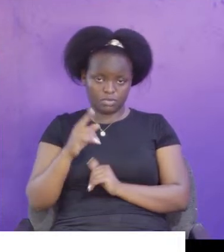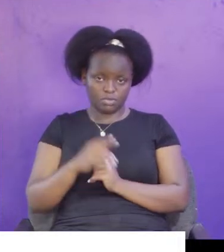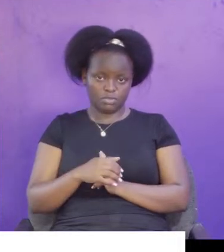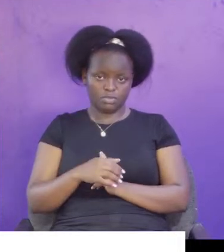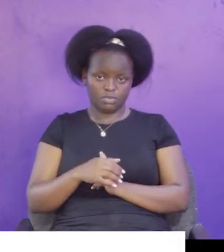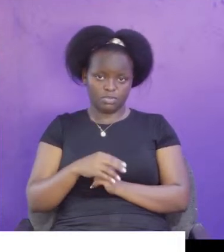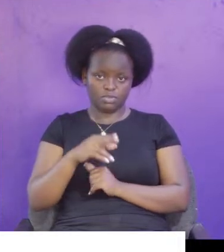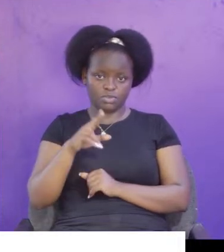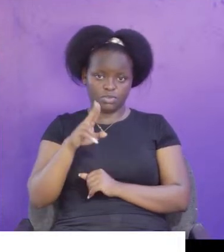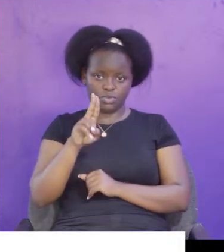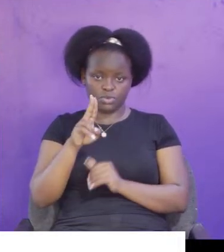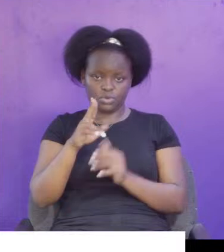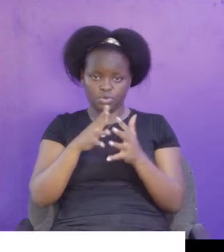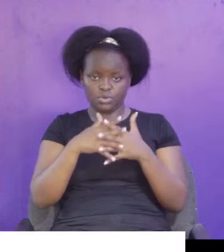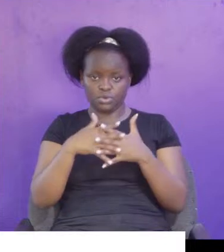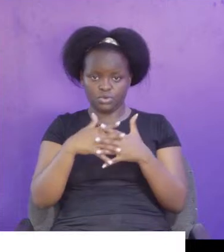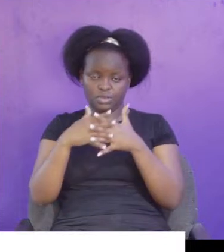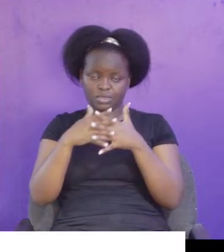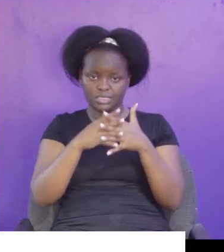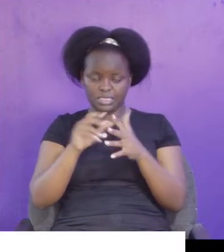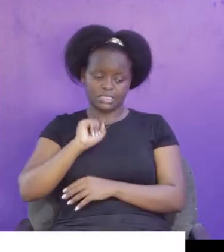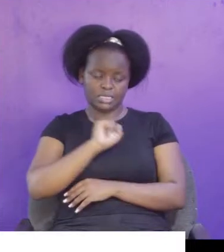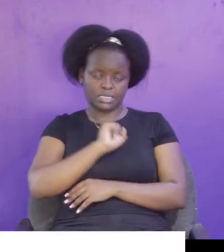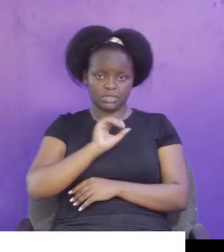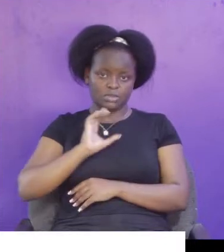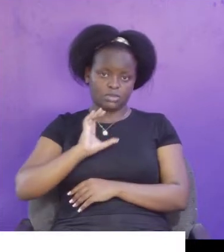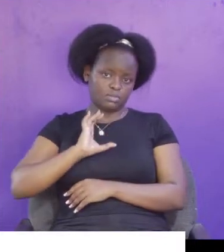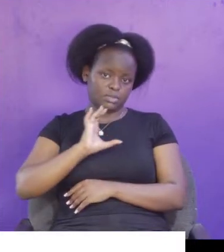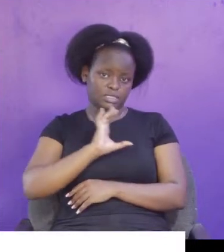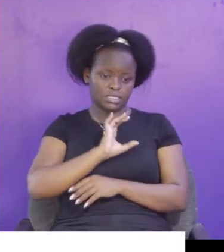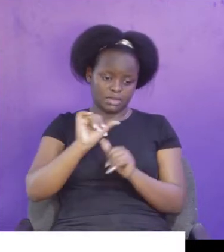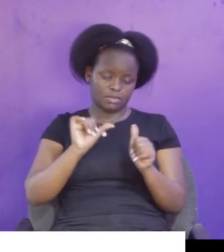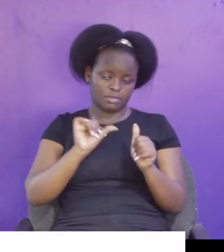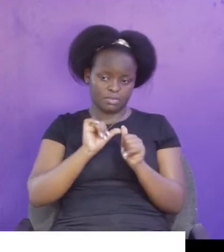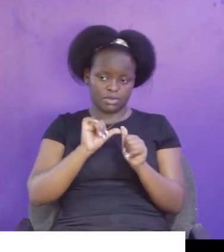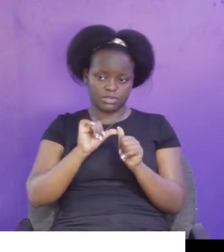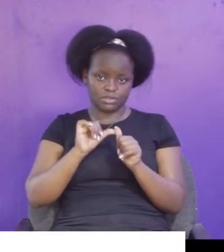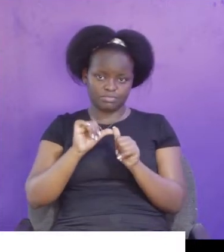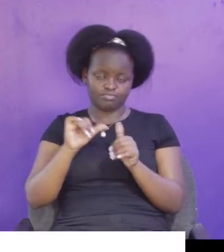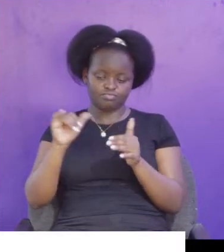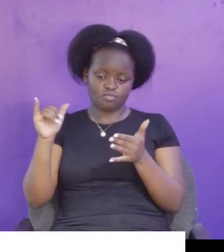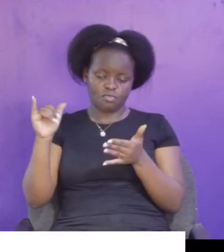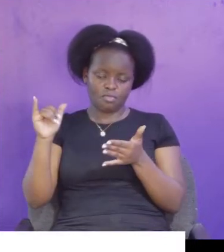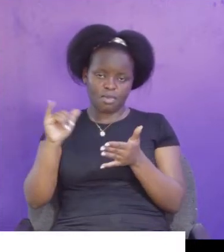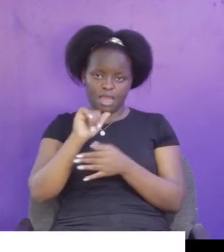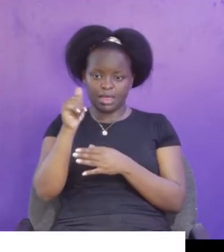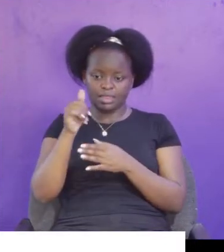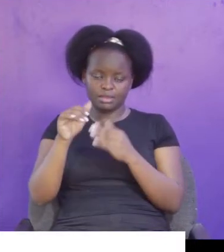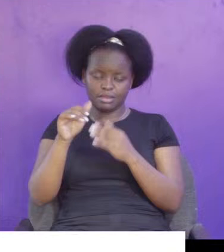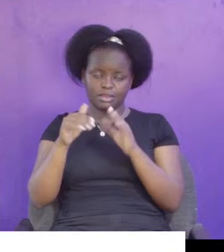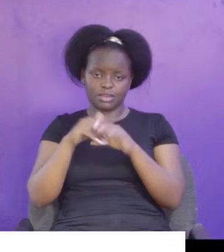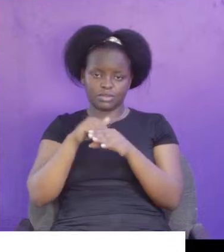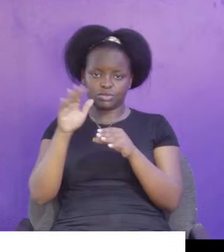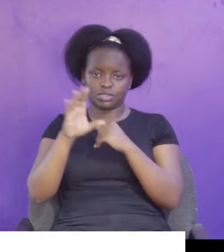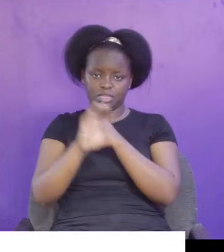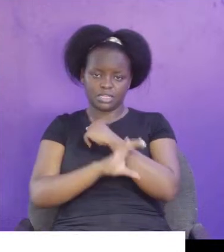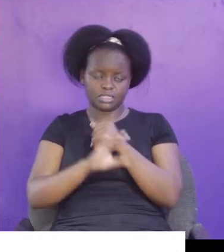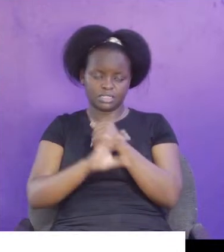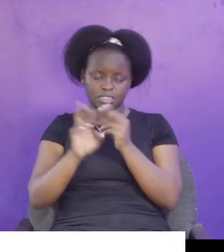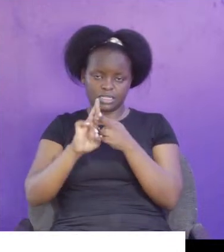America Senate Committee on Foreign Relations. From the United